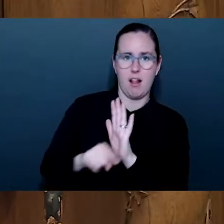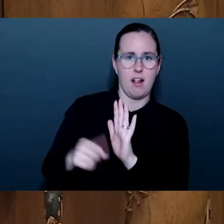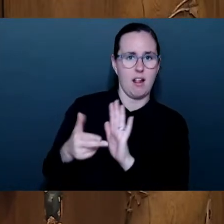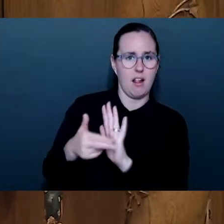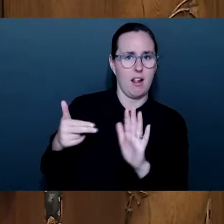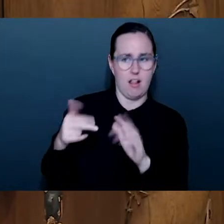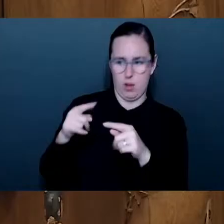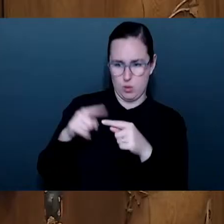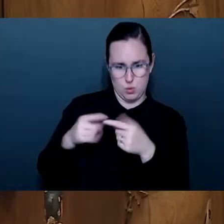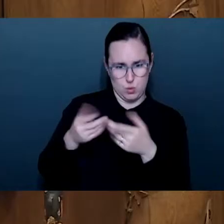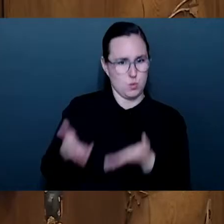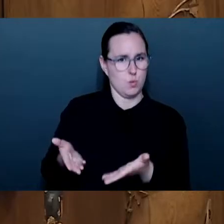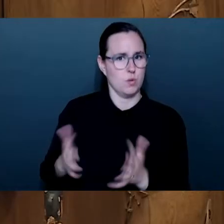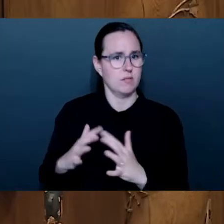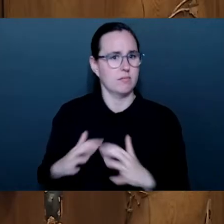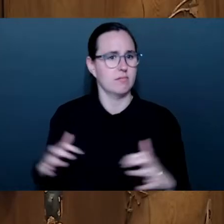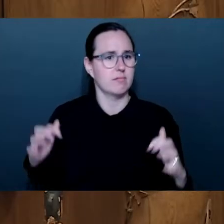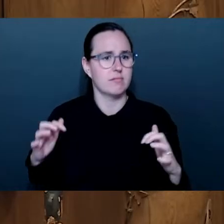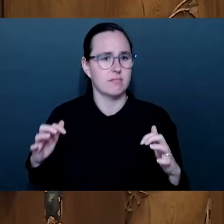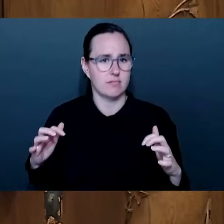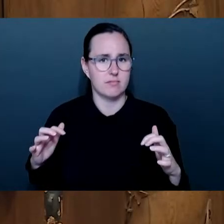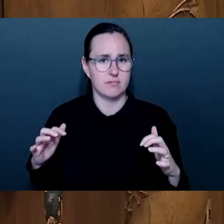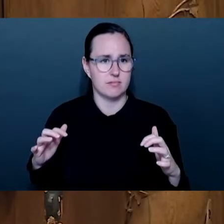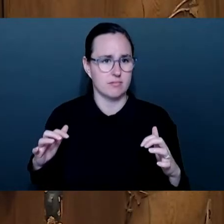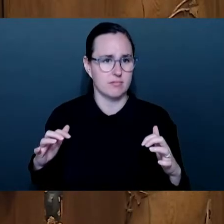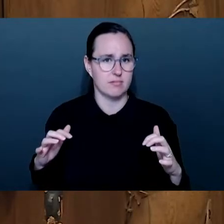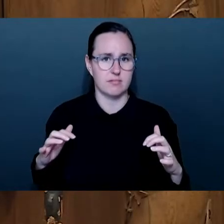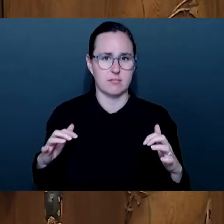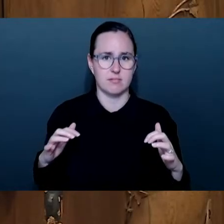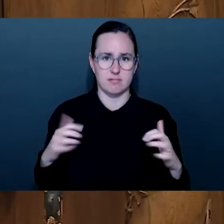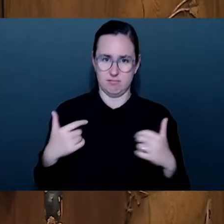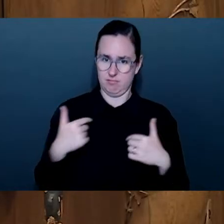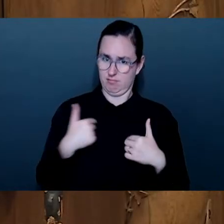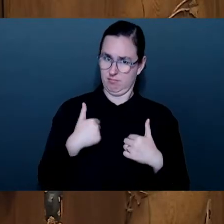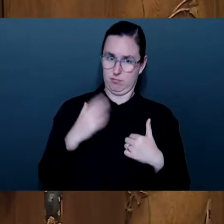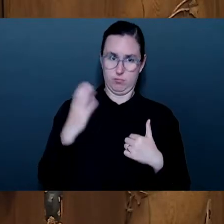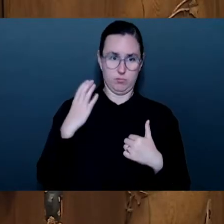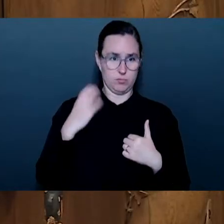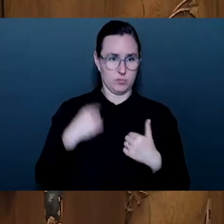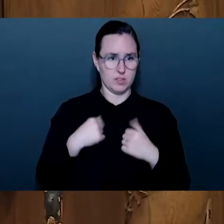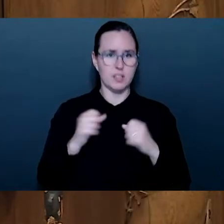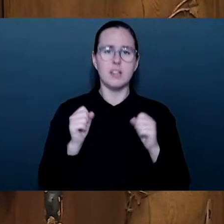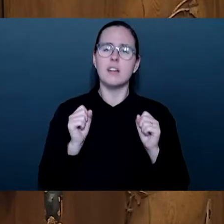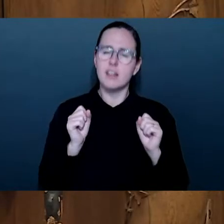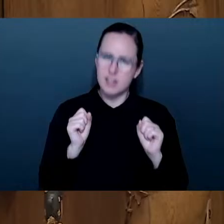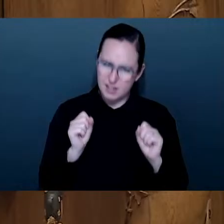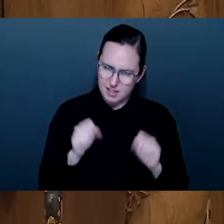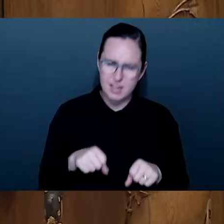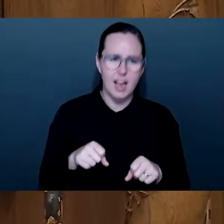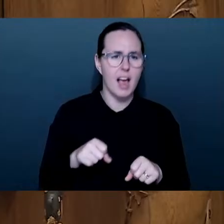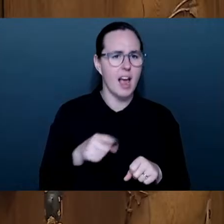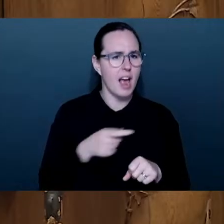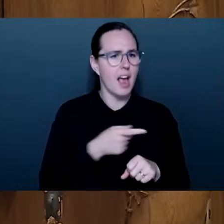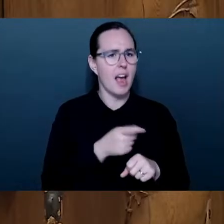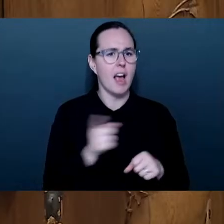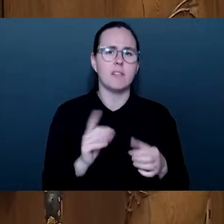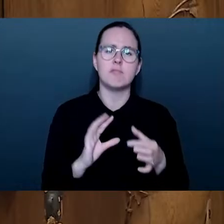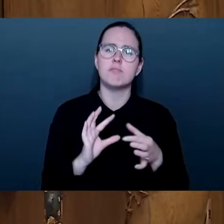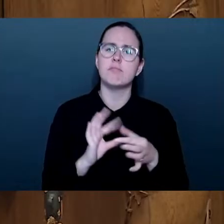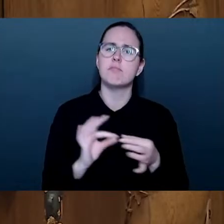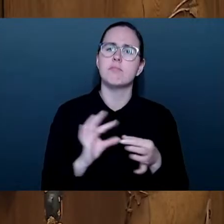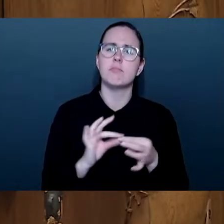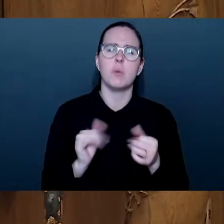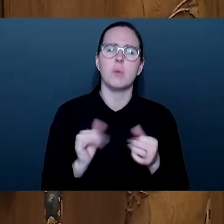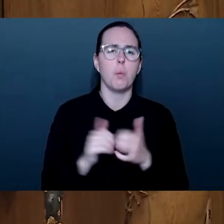without resorting to certain terminologies like implications of racism or personal attacks. The